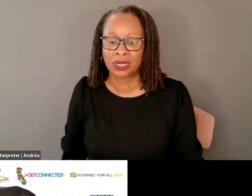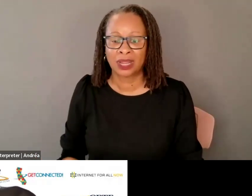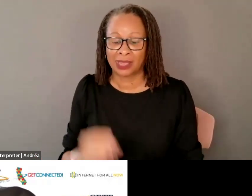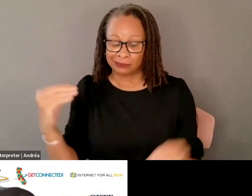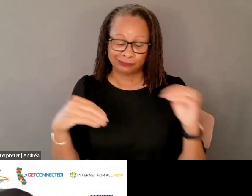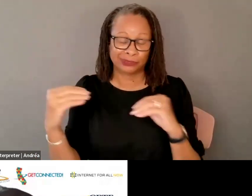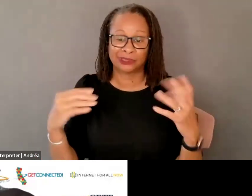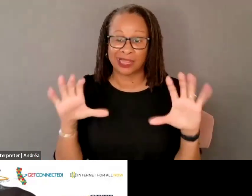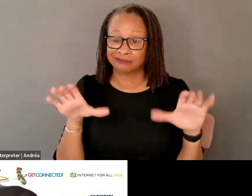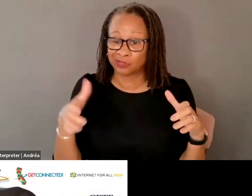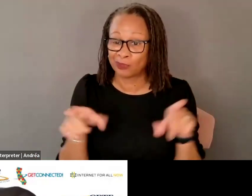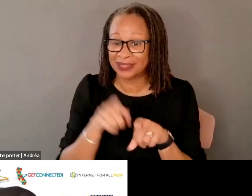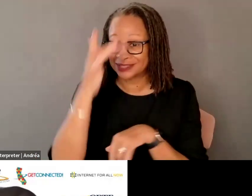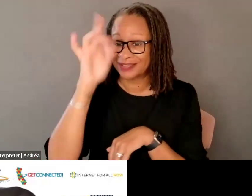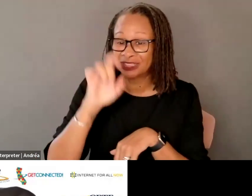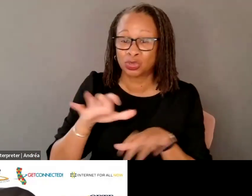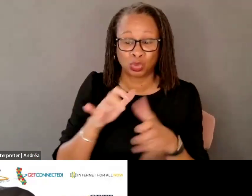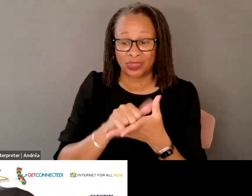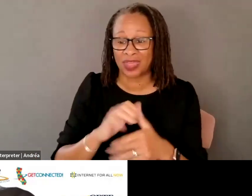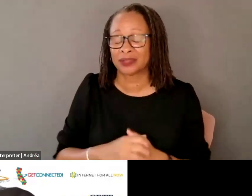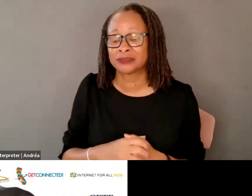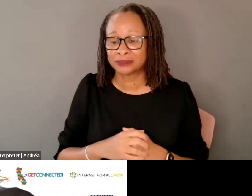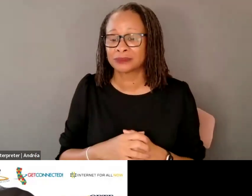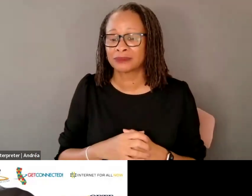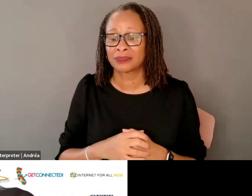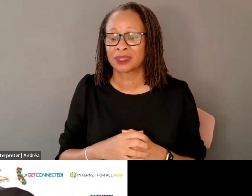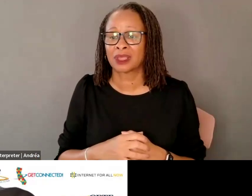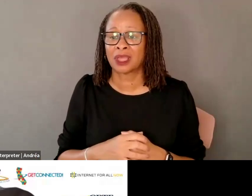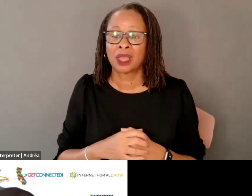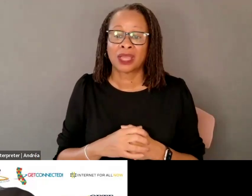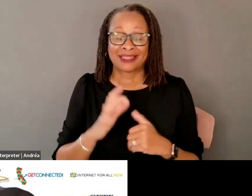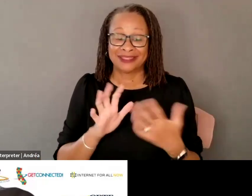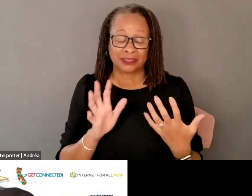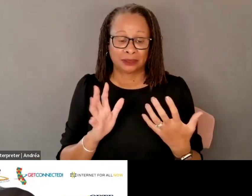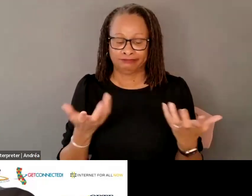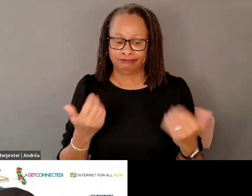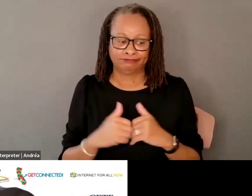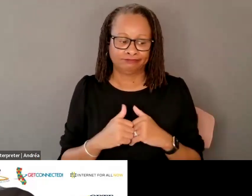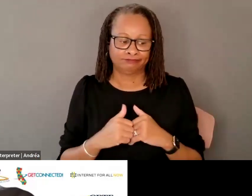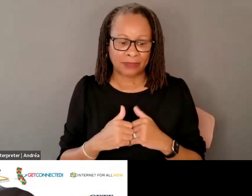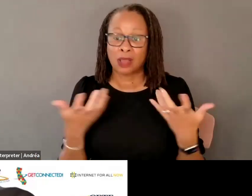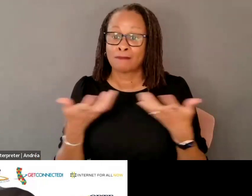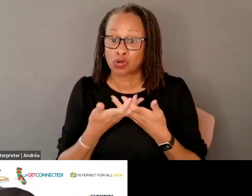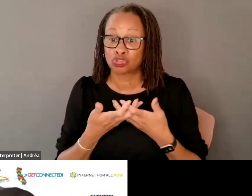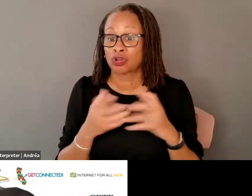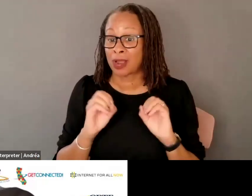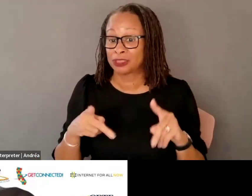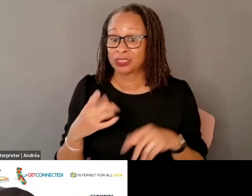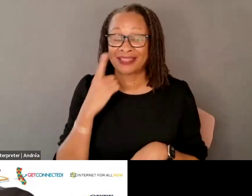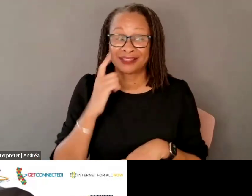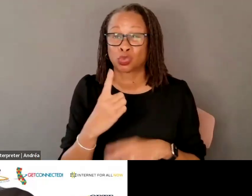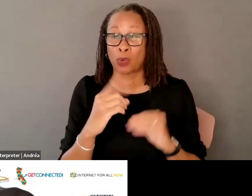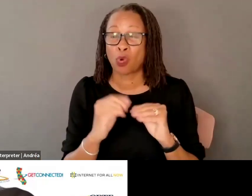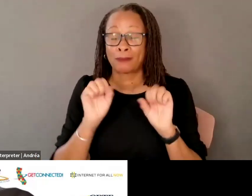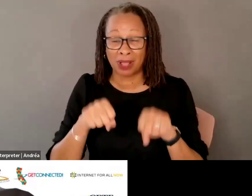collective savvy to do that. And these, merger opportunities, I believe there's one more in California, present an opportunity